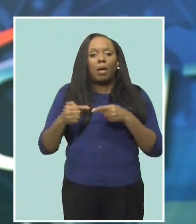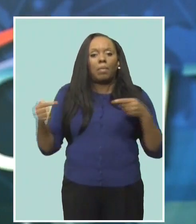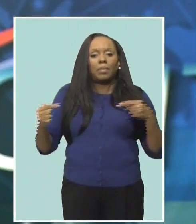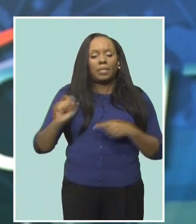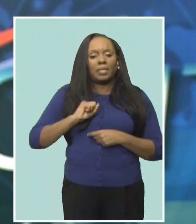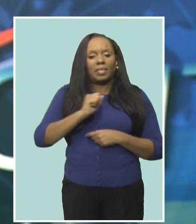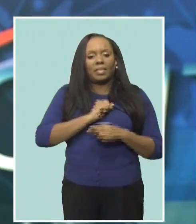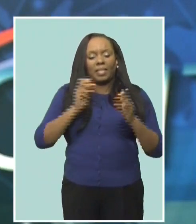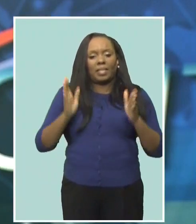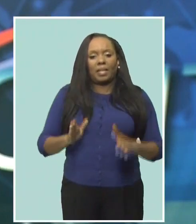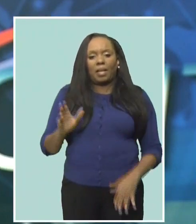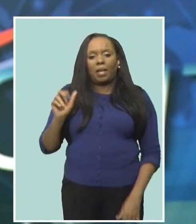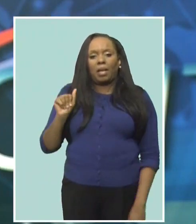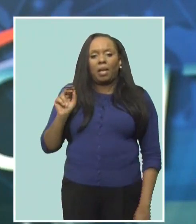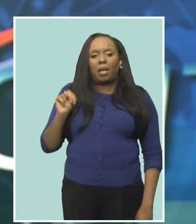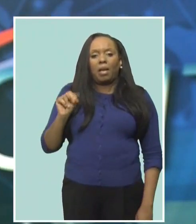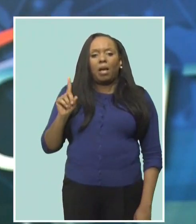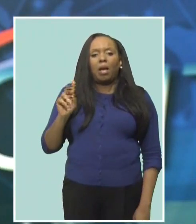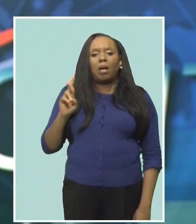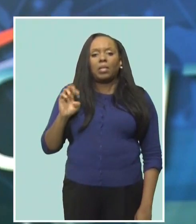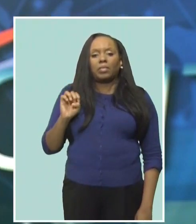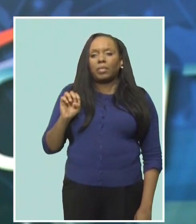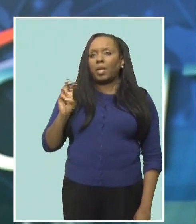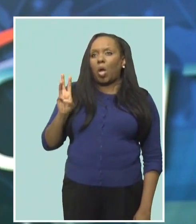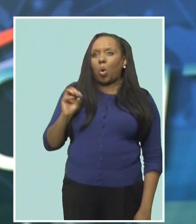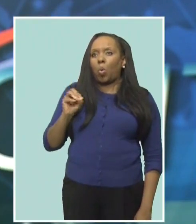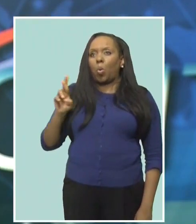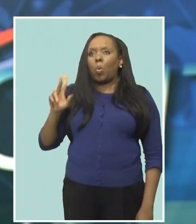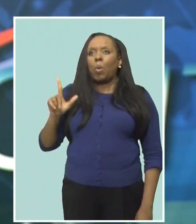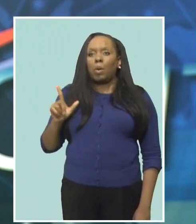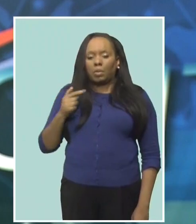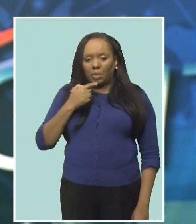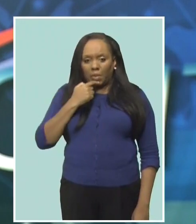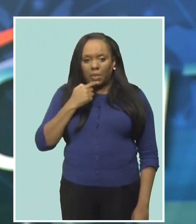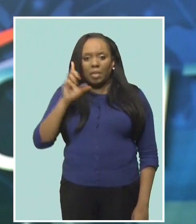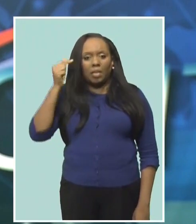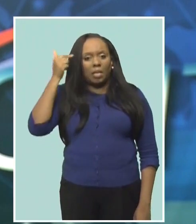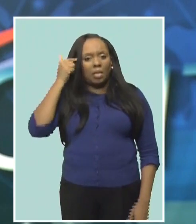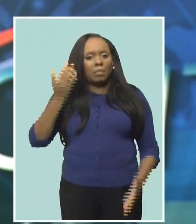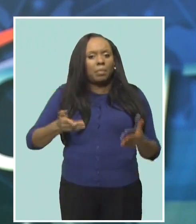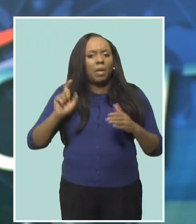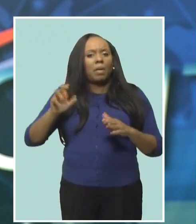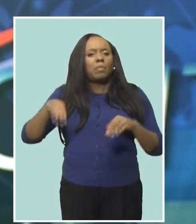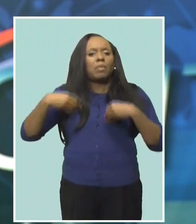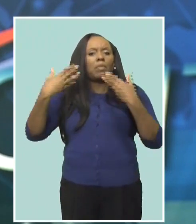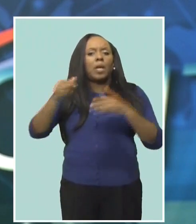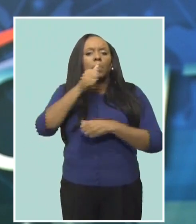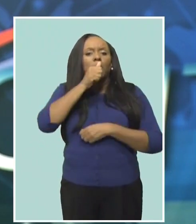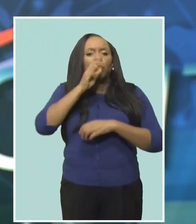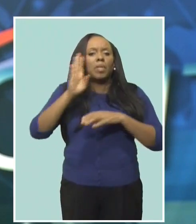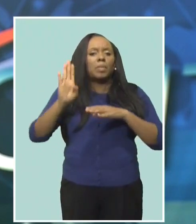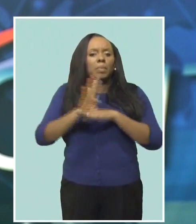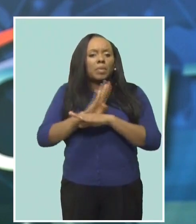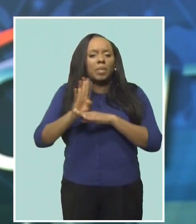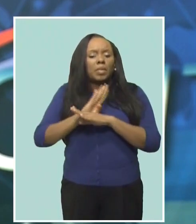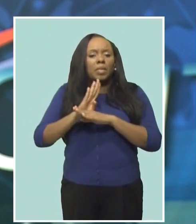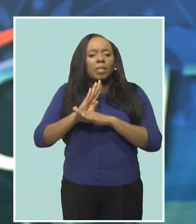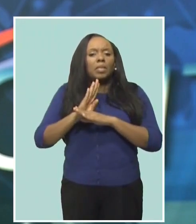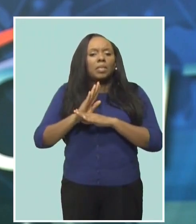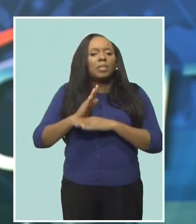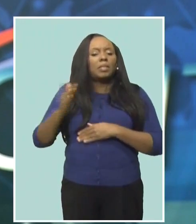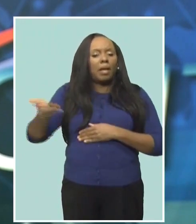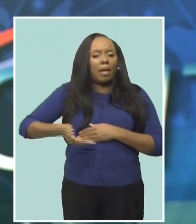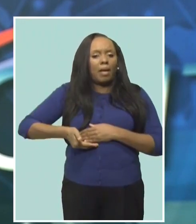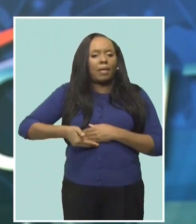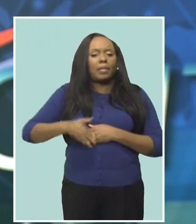Opposition Senator Andre Worrell is advising government it may have to provide private sector companies with incentives to allow them to hire